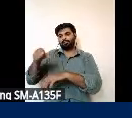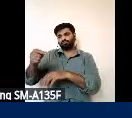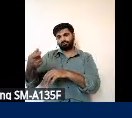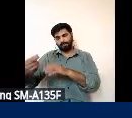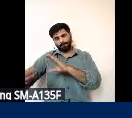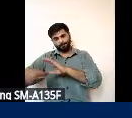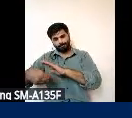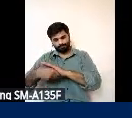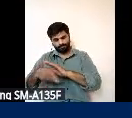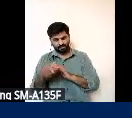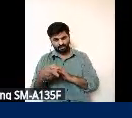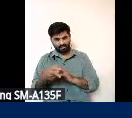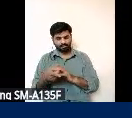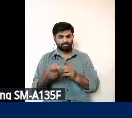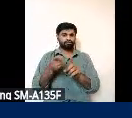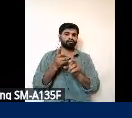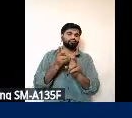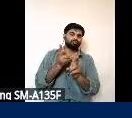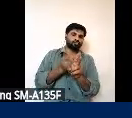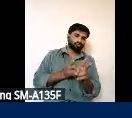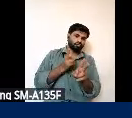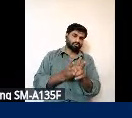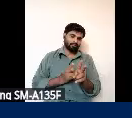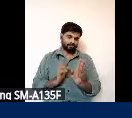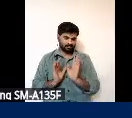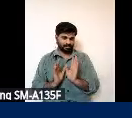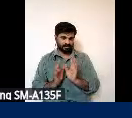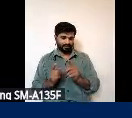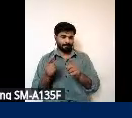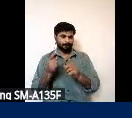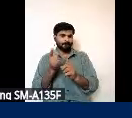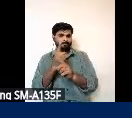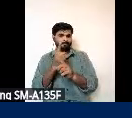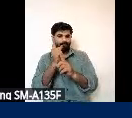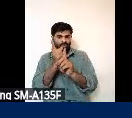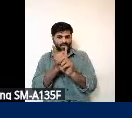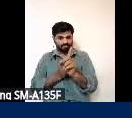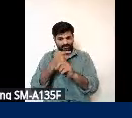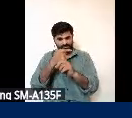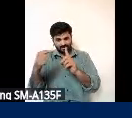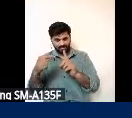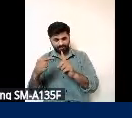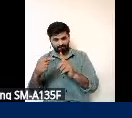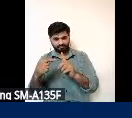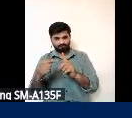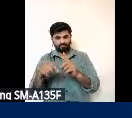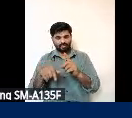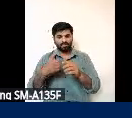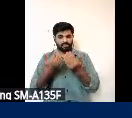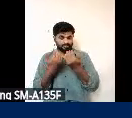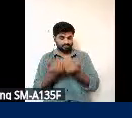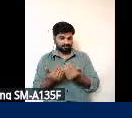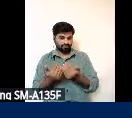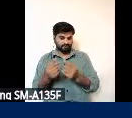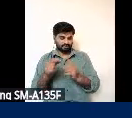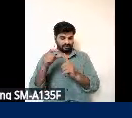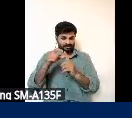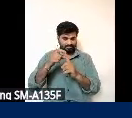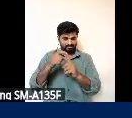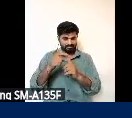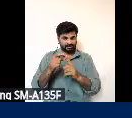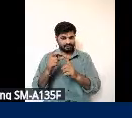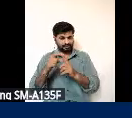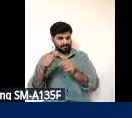pre-test 2 years or 1.5 year before the actual census happens. So they also did similar exercise in 2019,